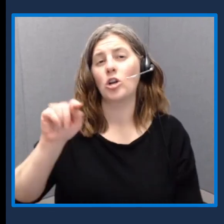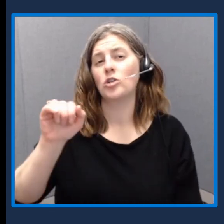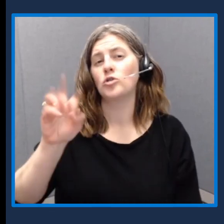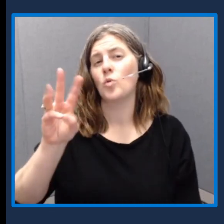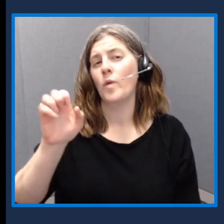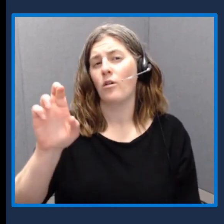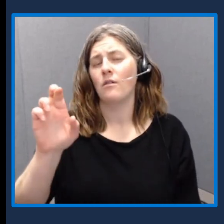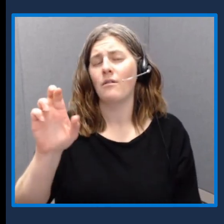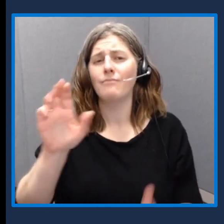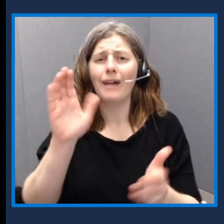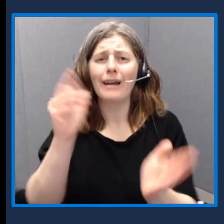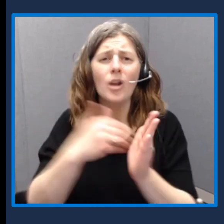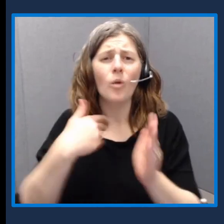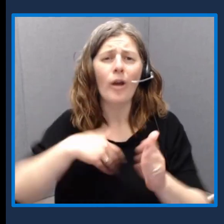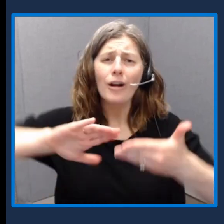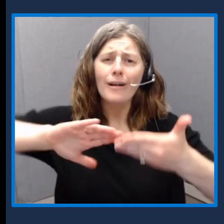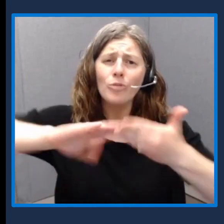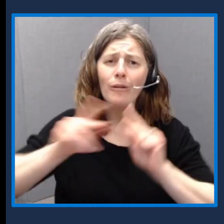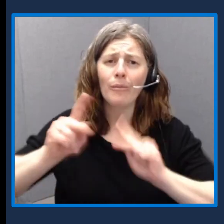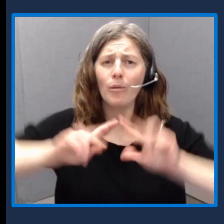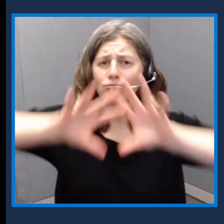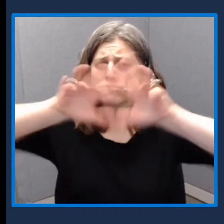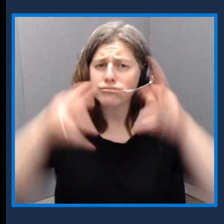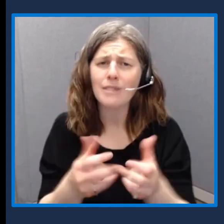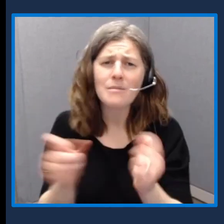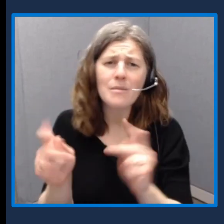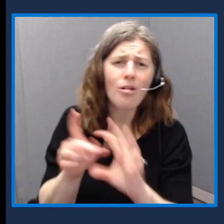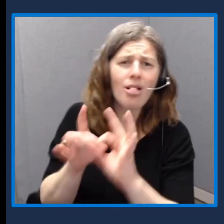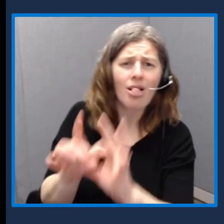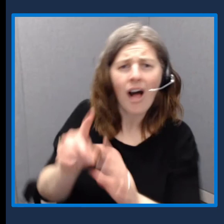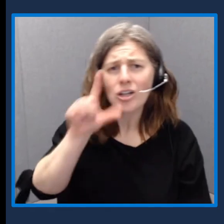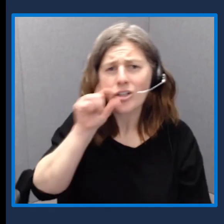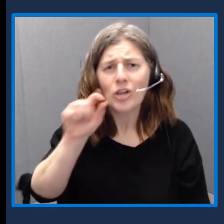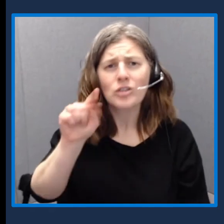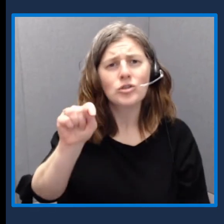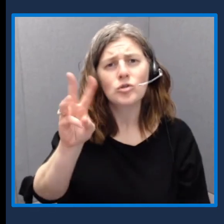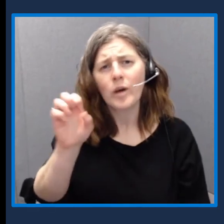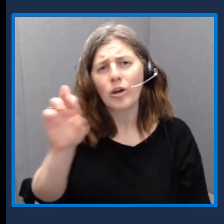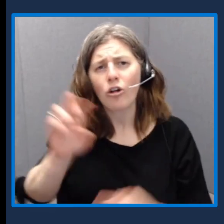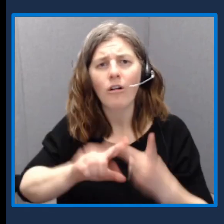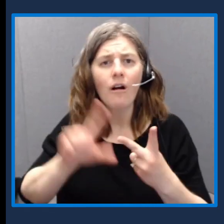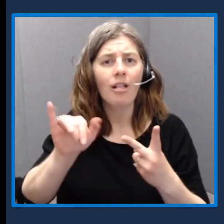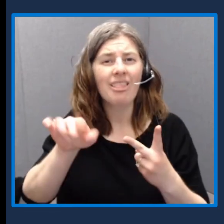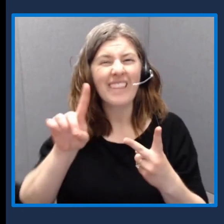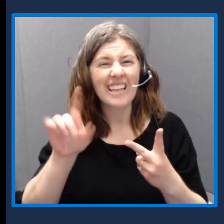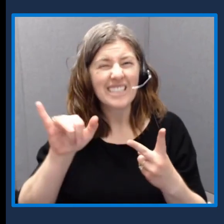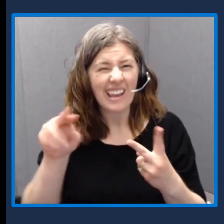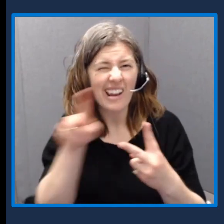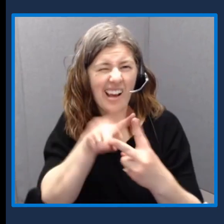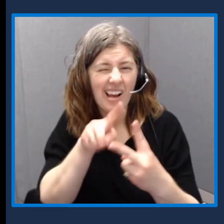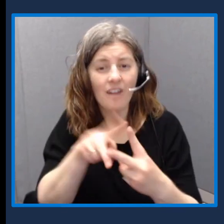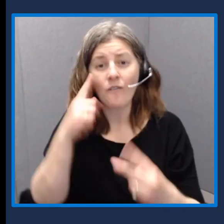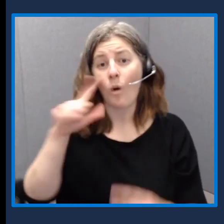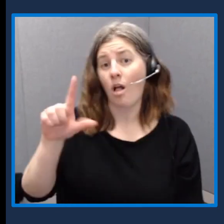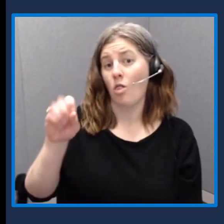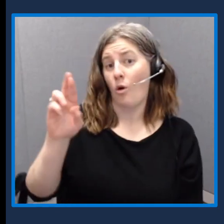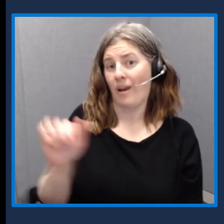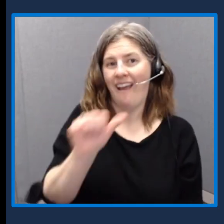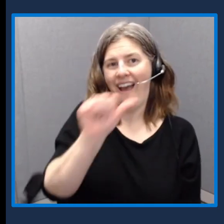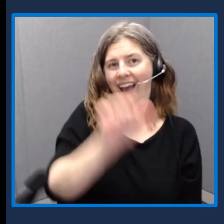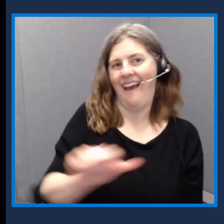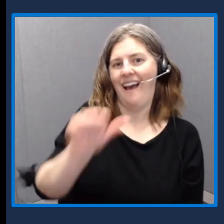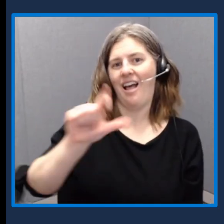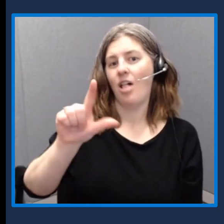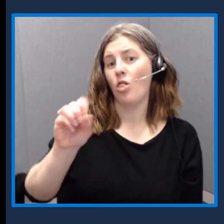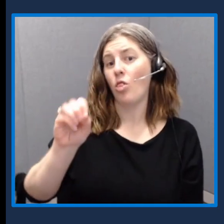we've got our Twitter profiles. Again, we're a community of people. There's a lot of people on Twitter that are available, LinkedIn, etc. So